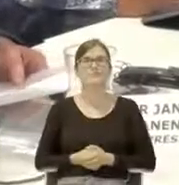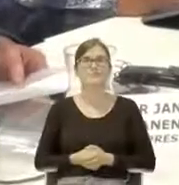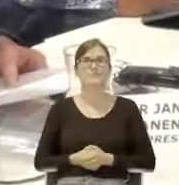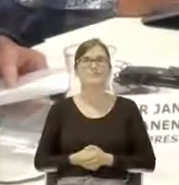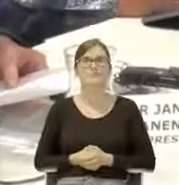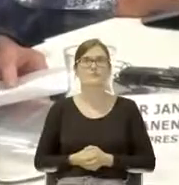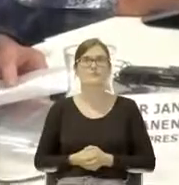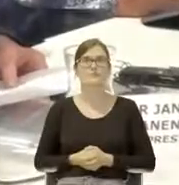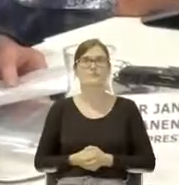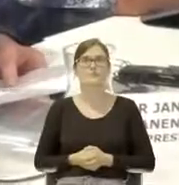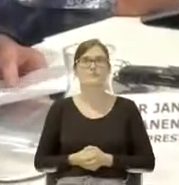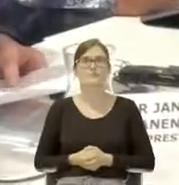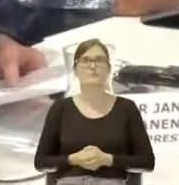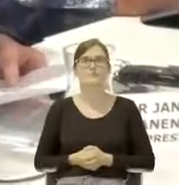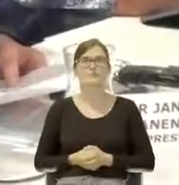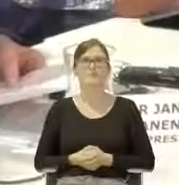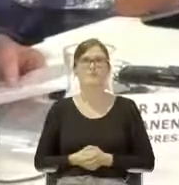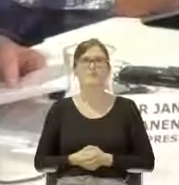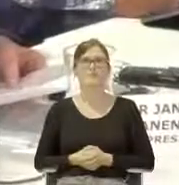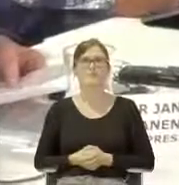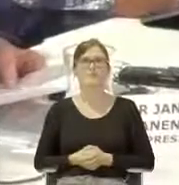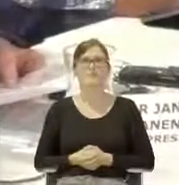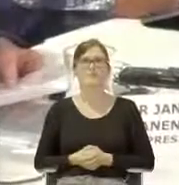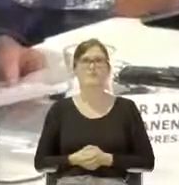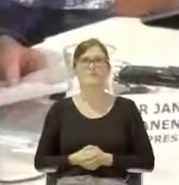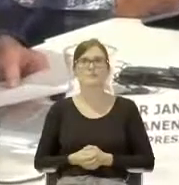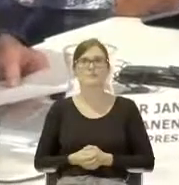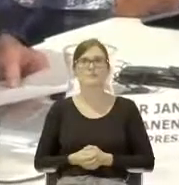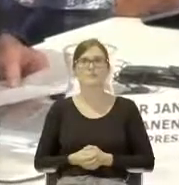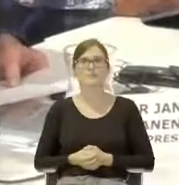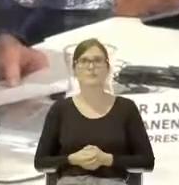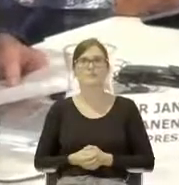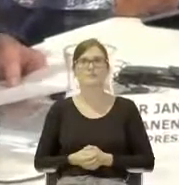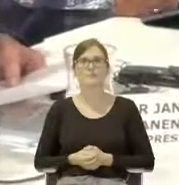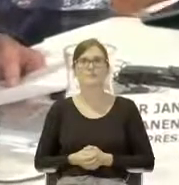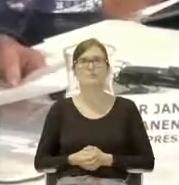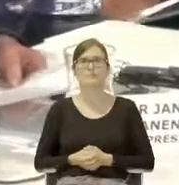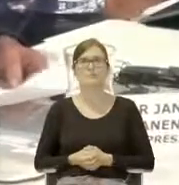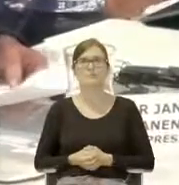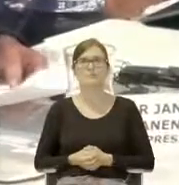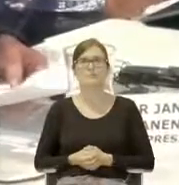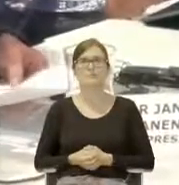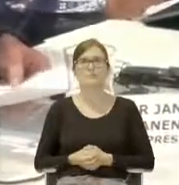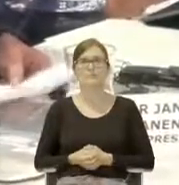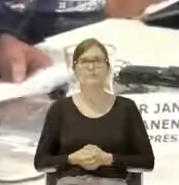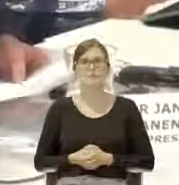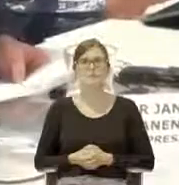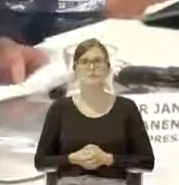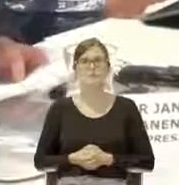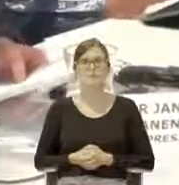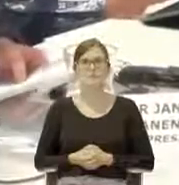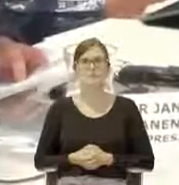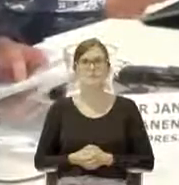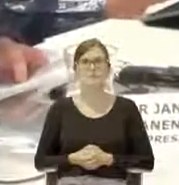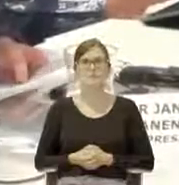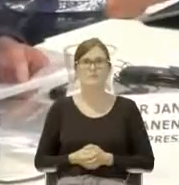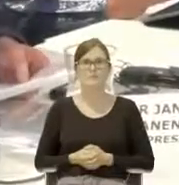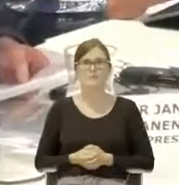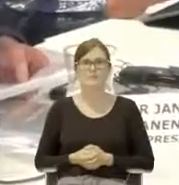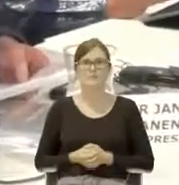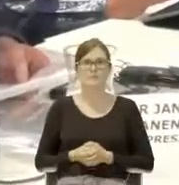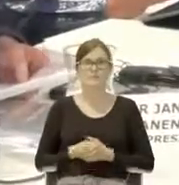inclusive, and sustainable local development processes, leaving no one and no place